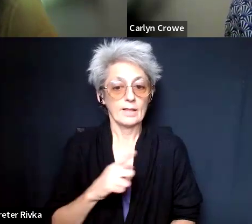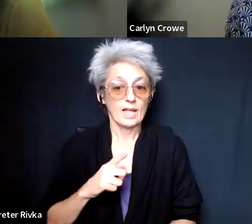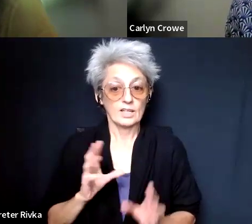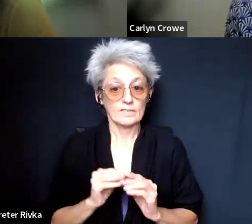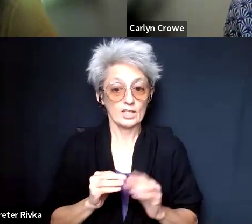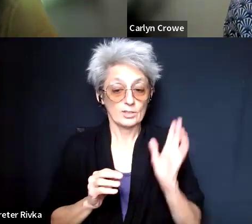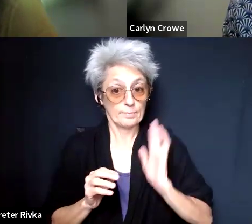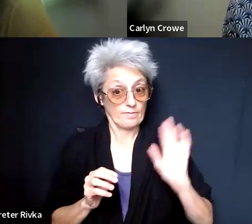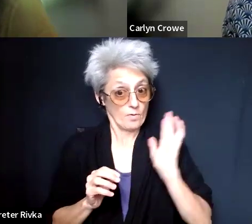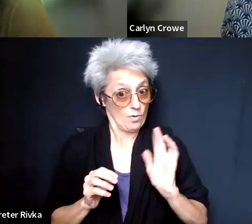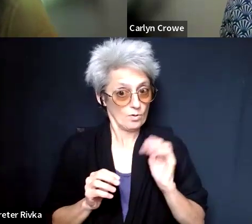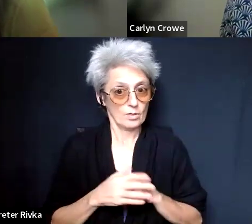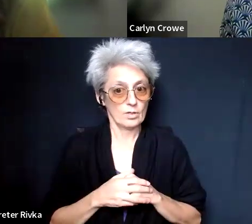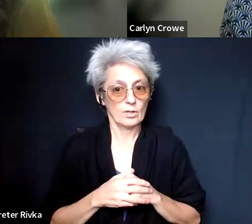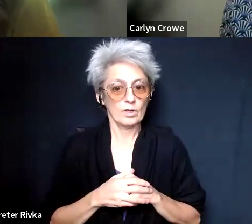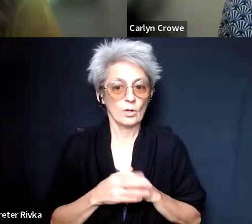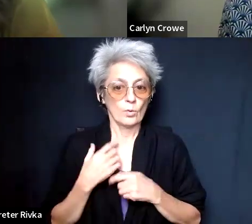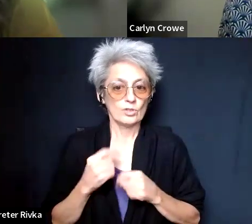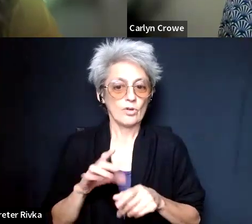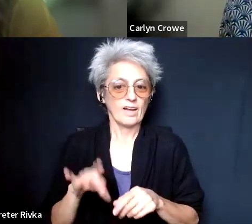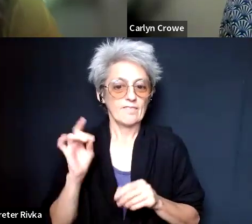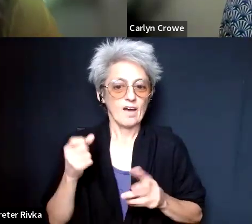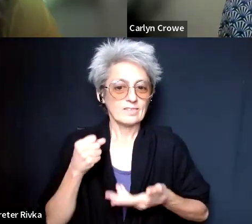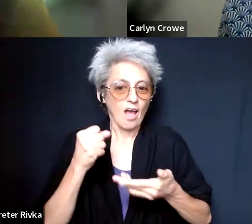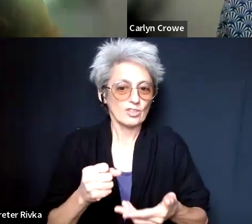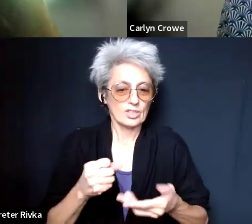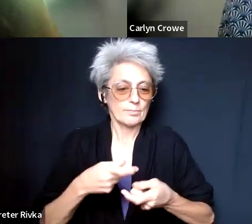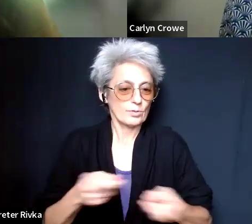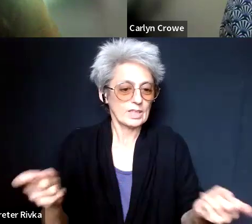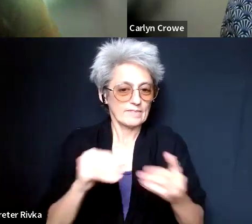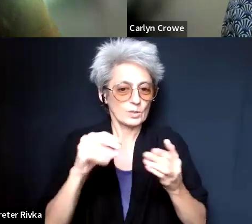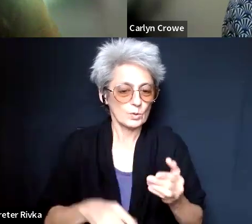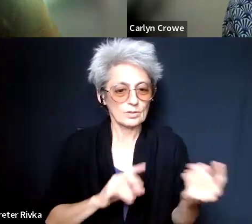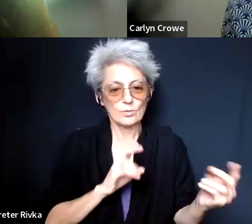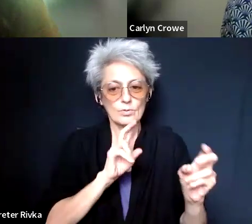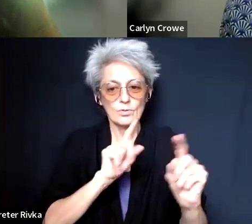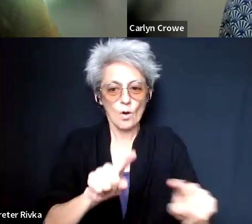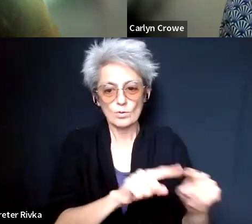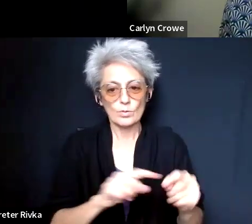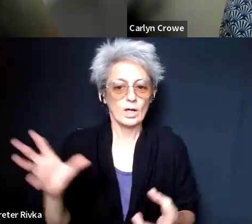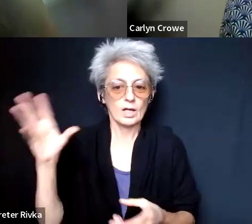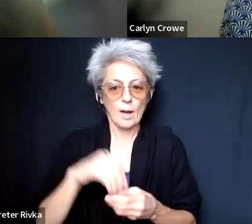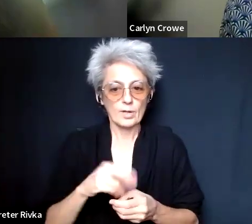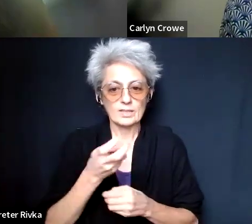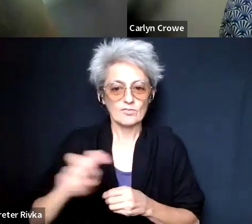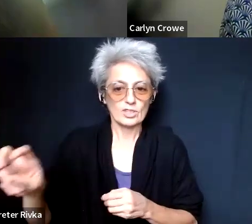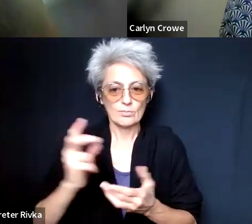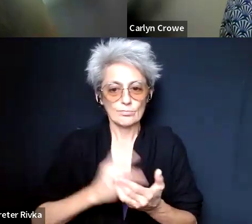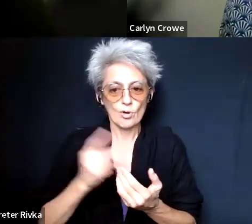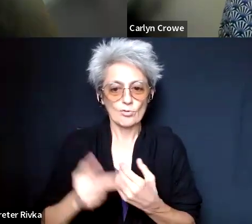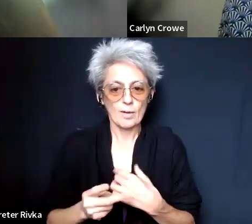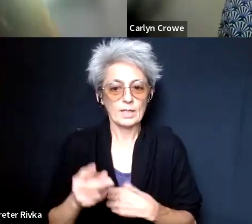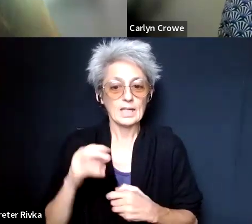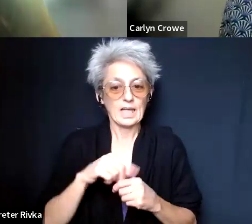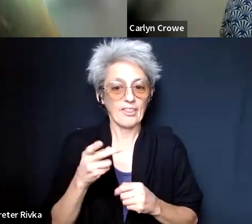on scholarships for students to attend comprehensive transition programs in the state. And one of those programs